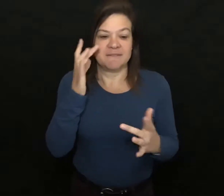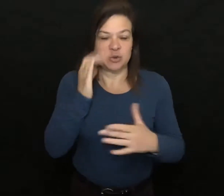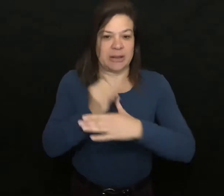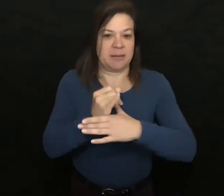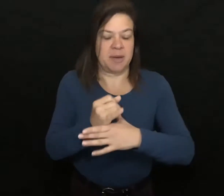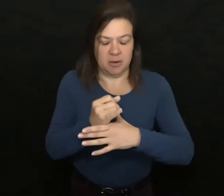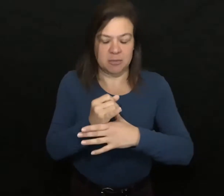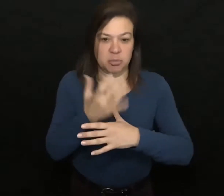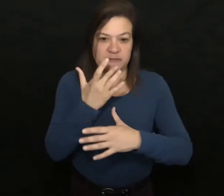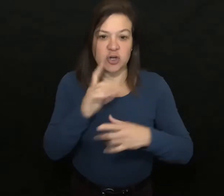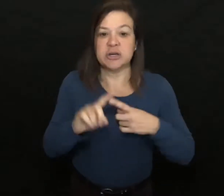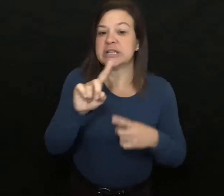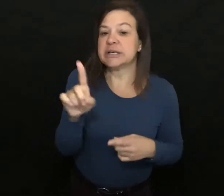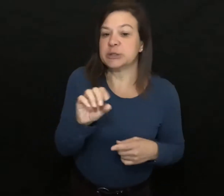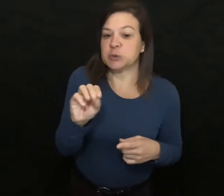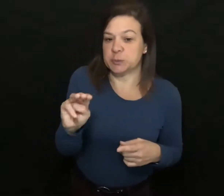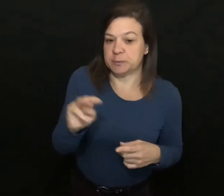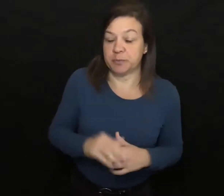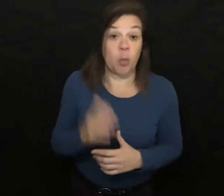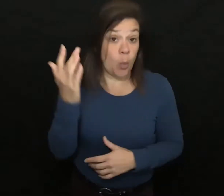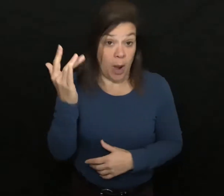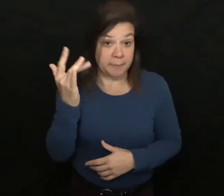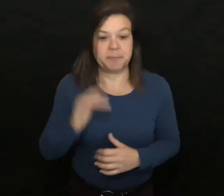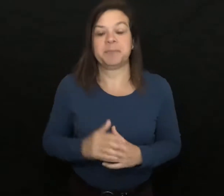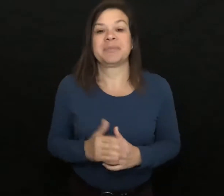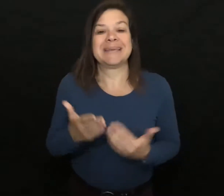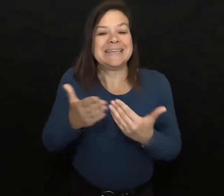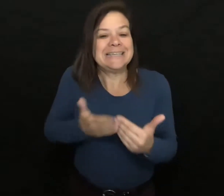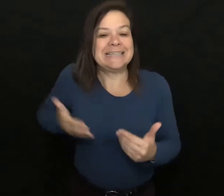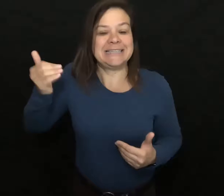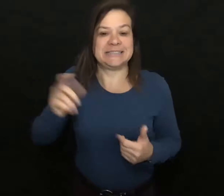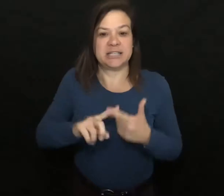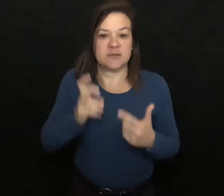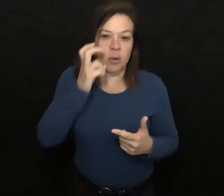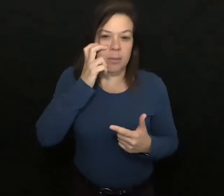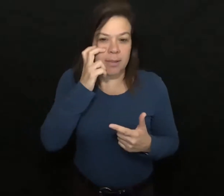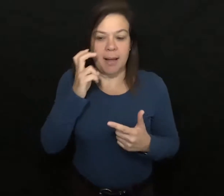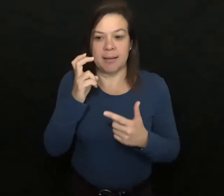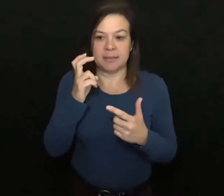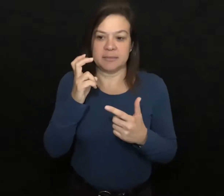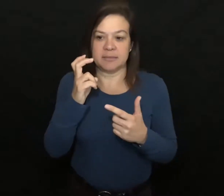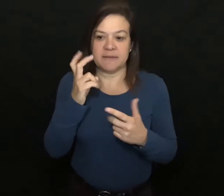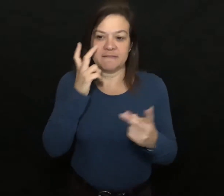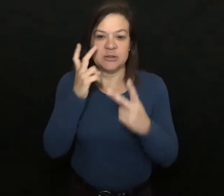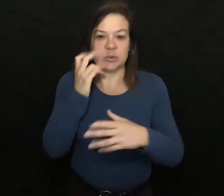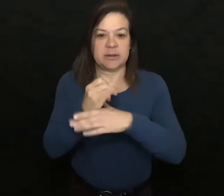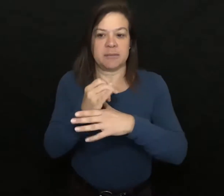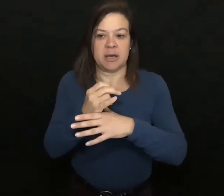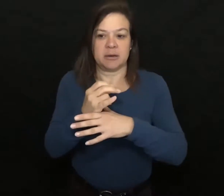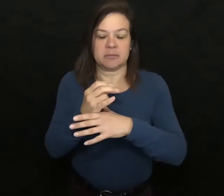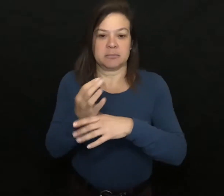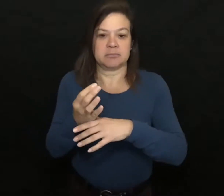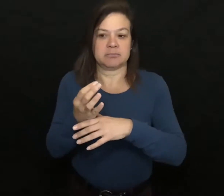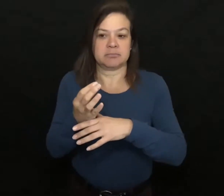It tends to be the easiest for blind and visually impaired folks to use. It has a